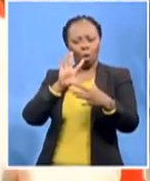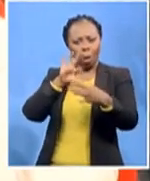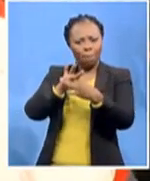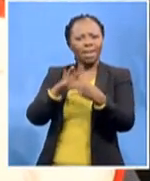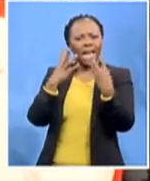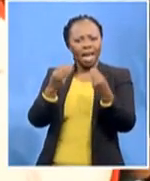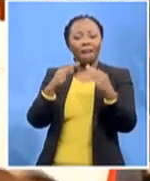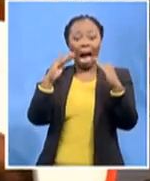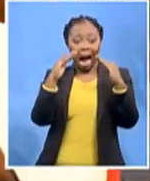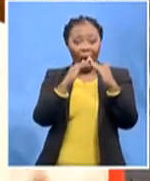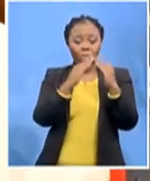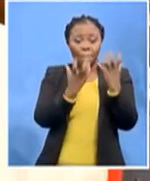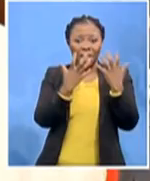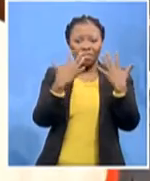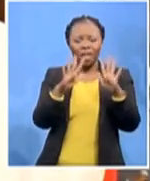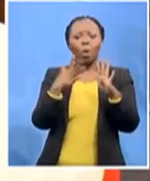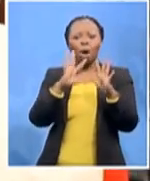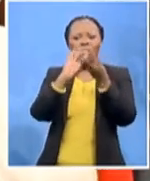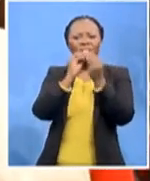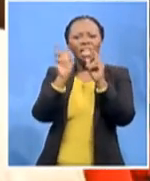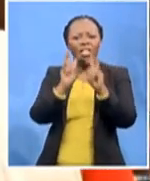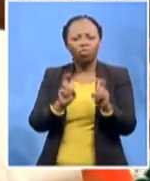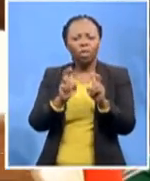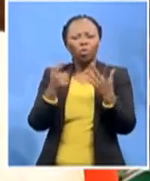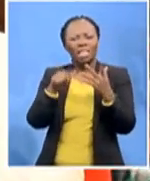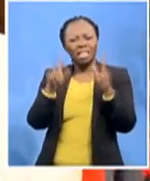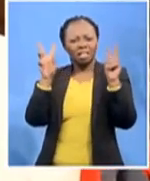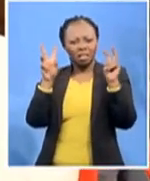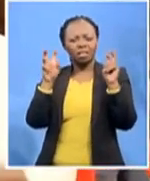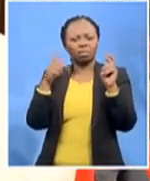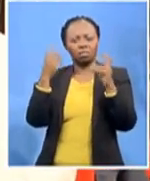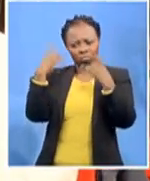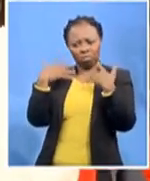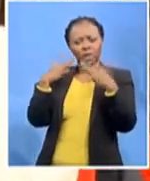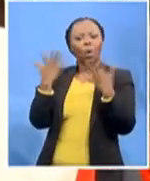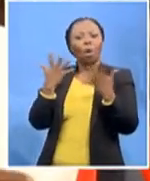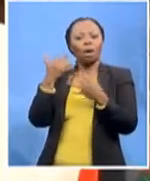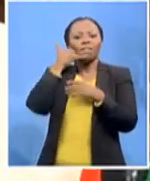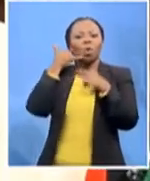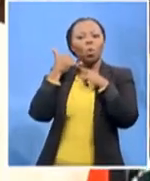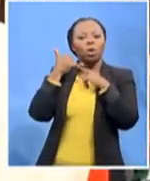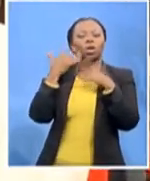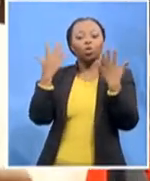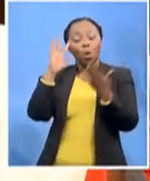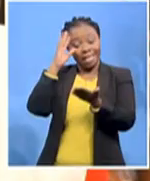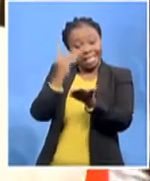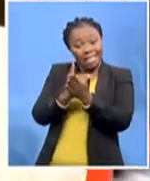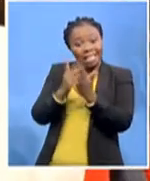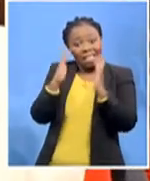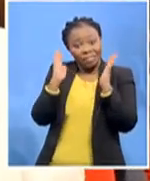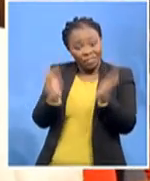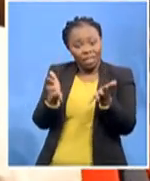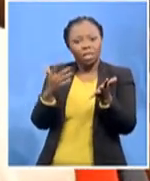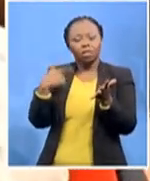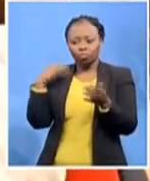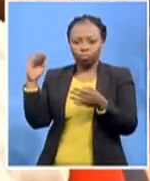were the issues which I was informed over the phone. I then took a decision to come and drive to this area in Mkotulu so that I can